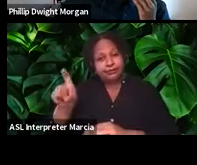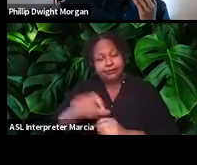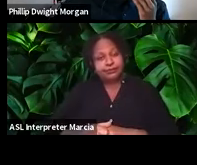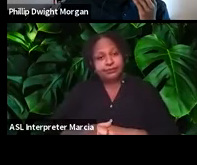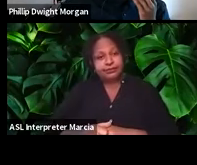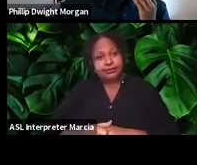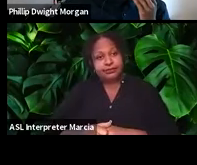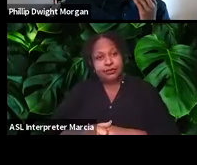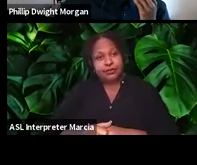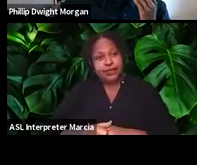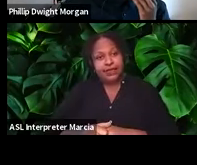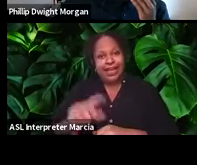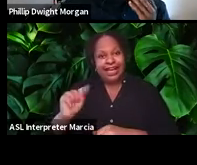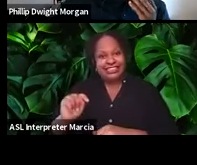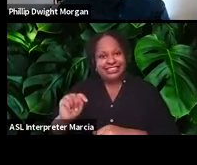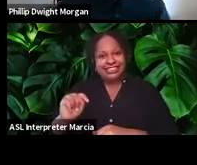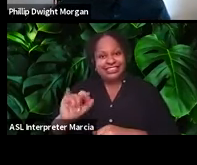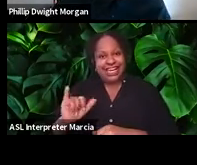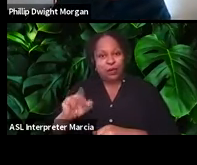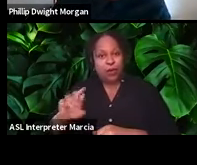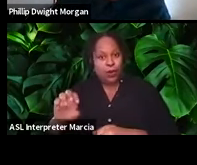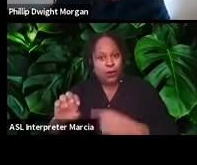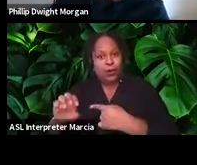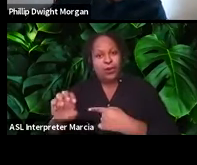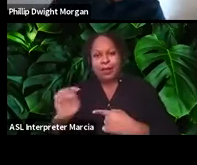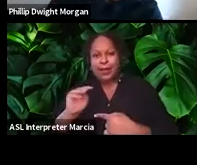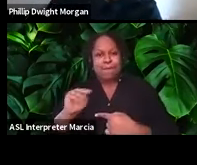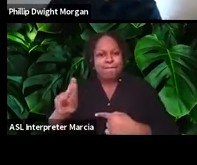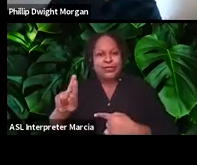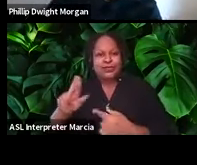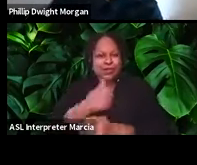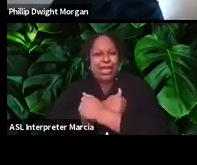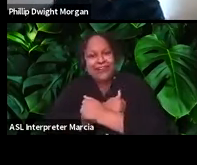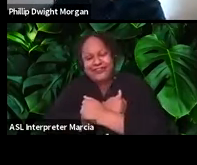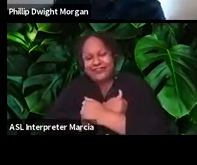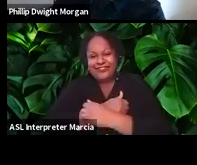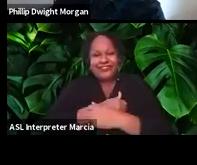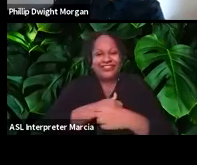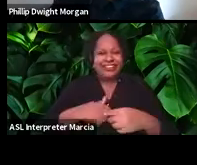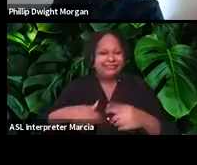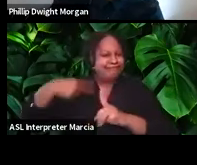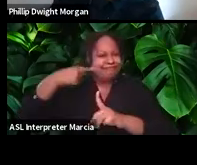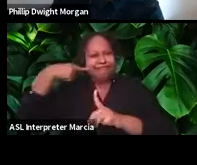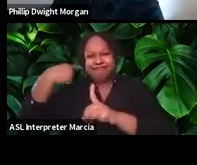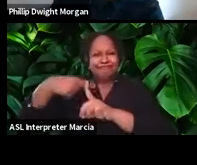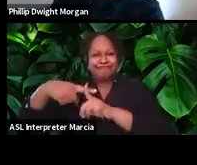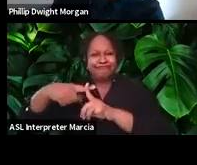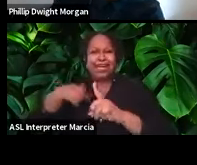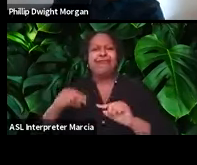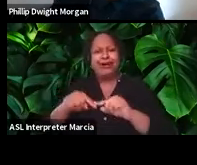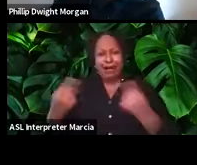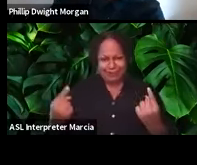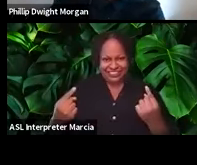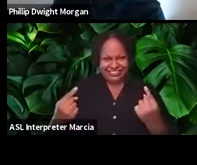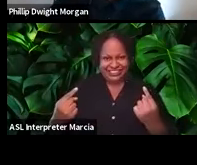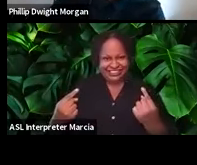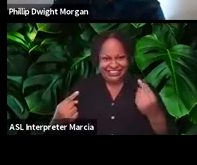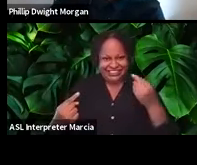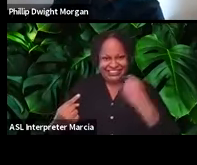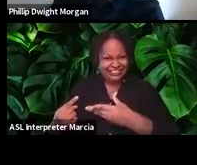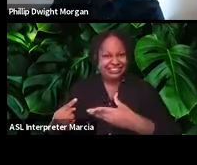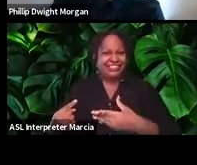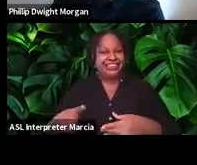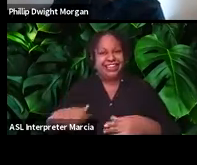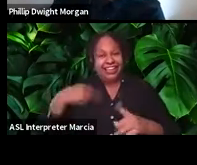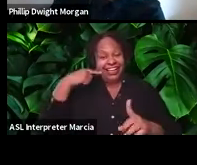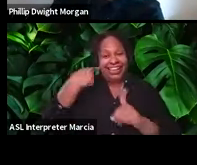think I'm the opposite of Tyrone. I think where he's like Mr. Love and Mr. Glass half full, I'm like, let me tell you something about that half empty glass